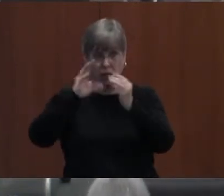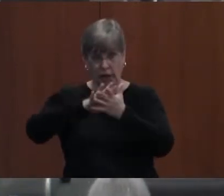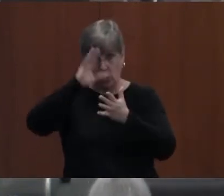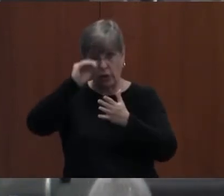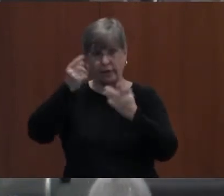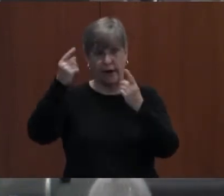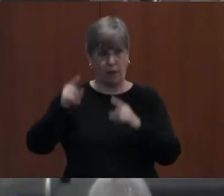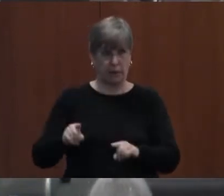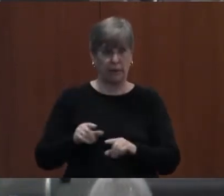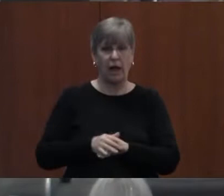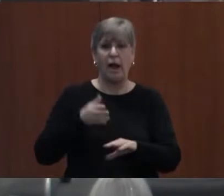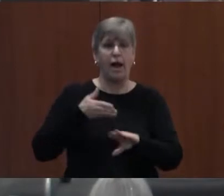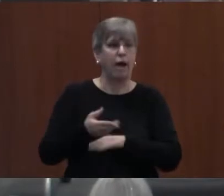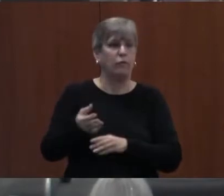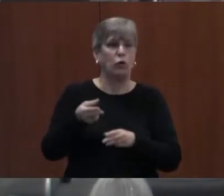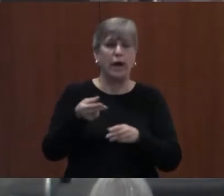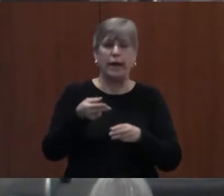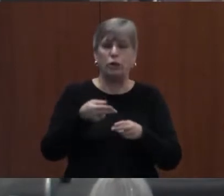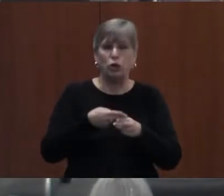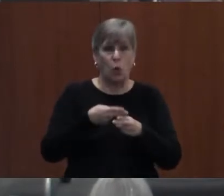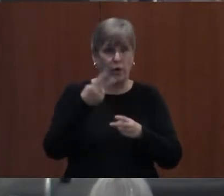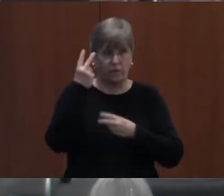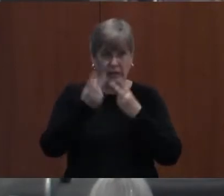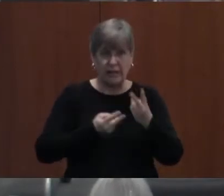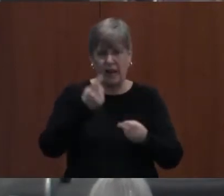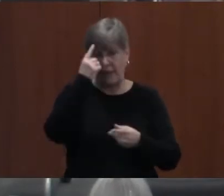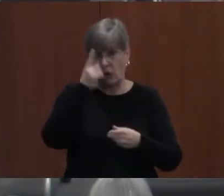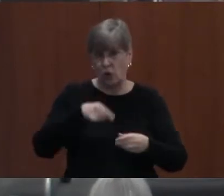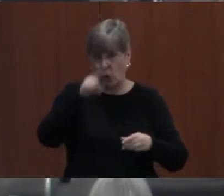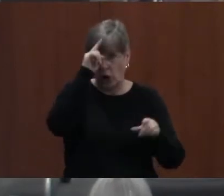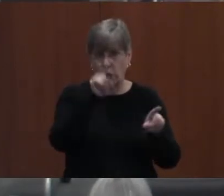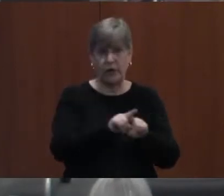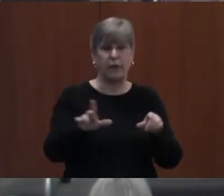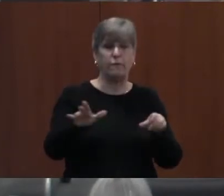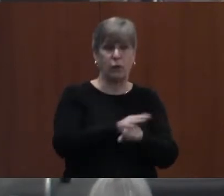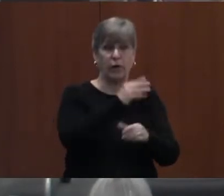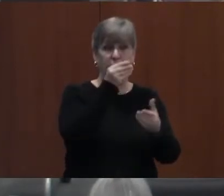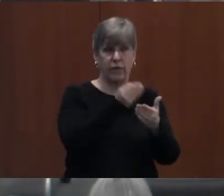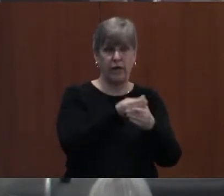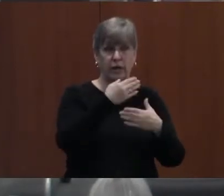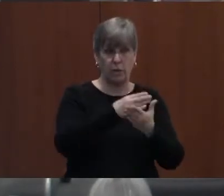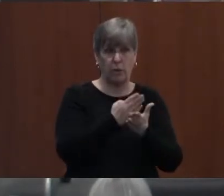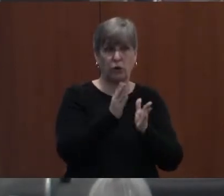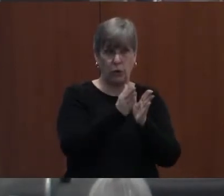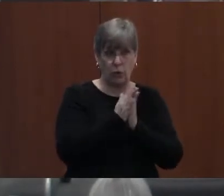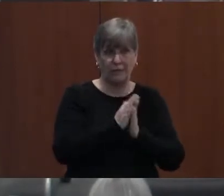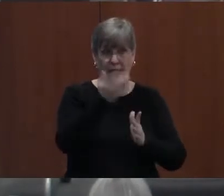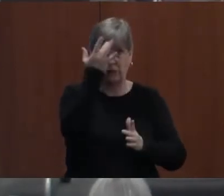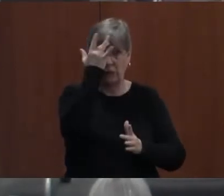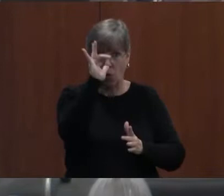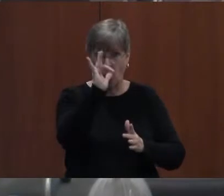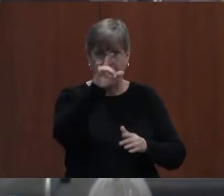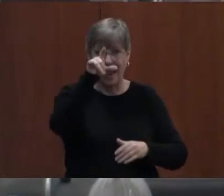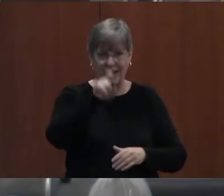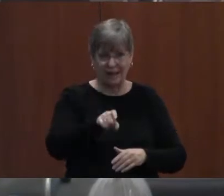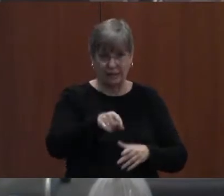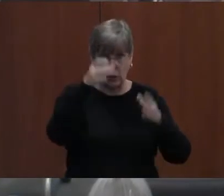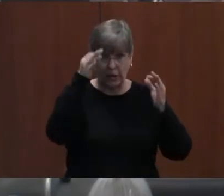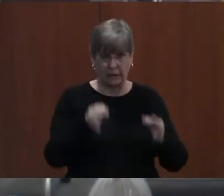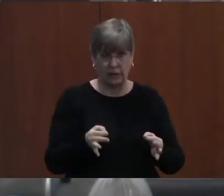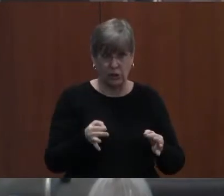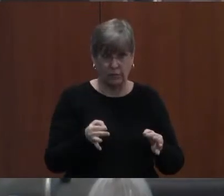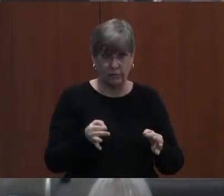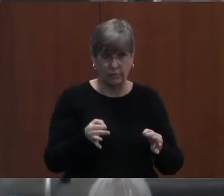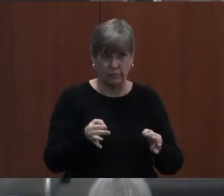place. After even a short visit, I believe you'll agree that fully funding the budget request is a smart and necessary